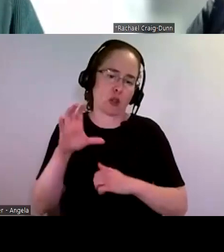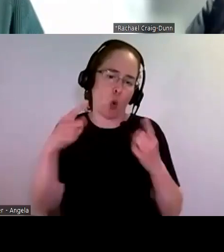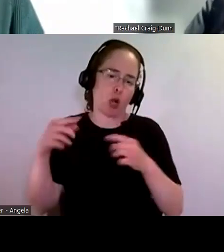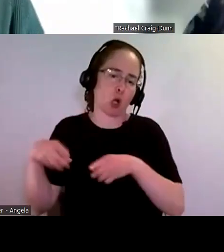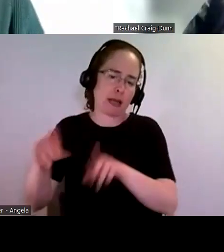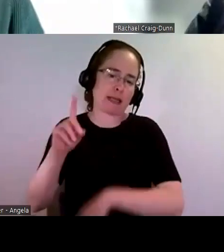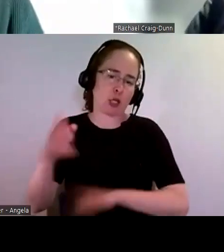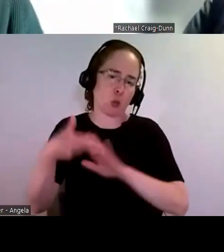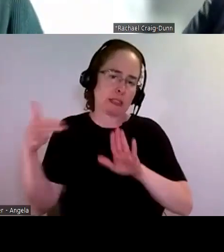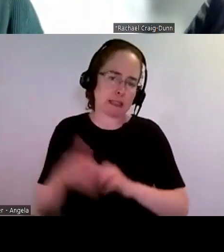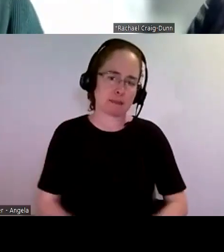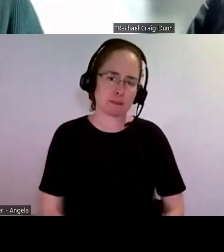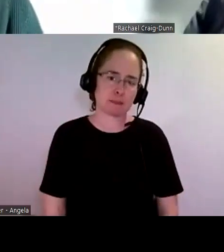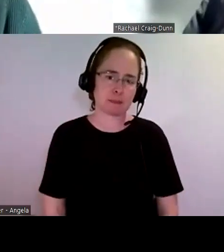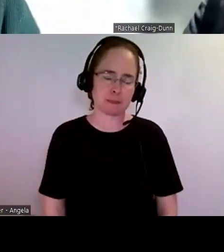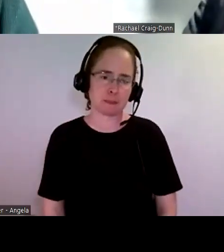diagnosis.